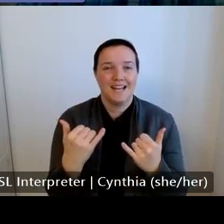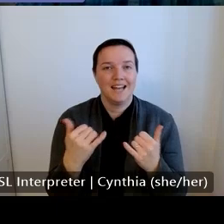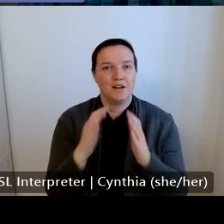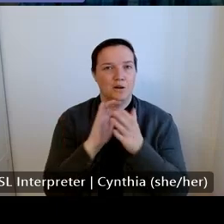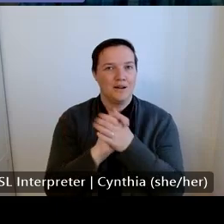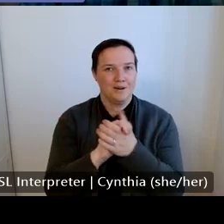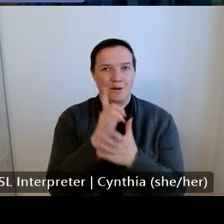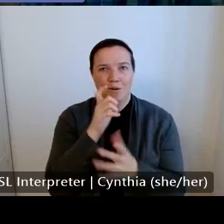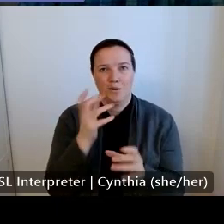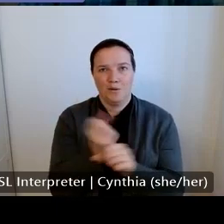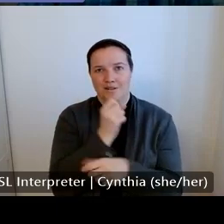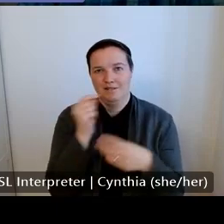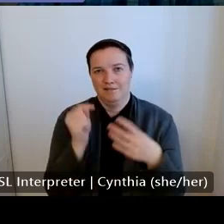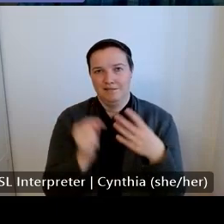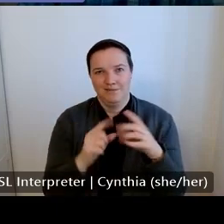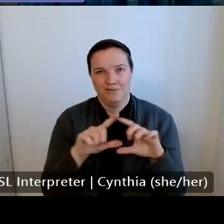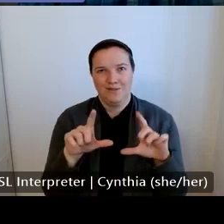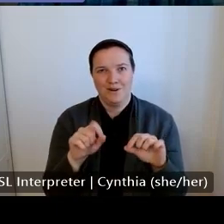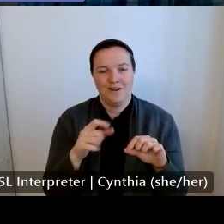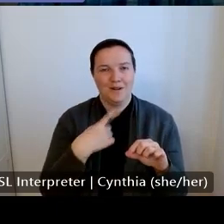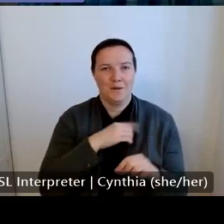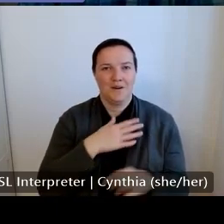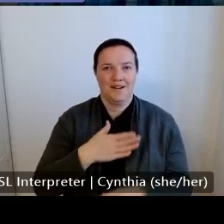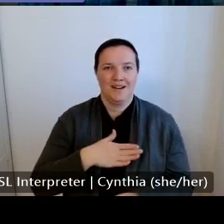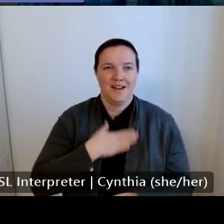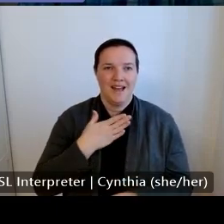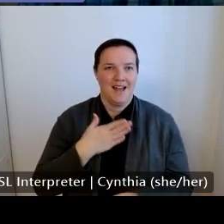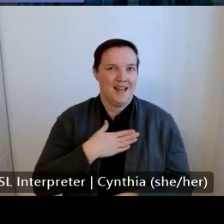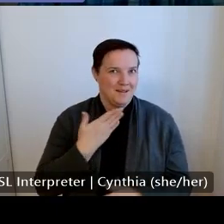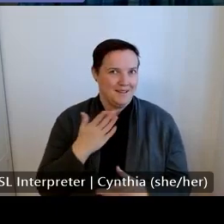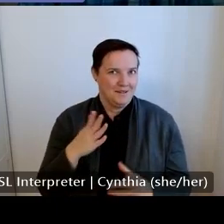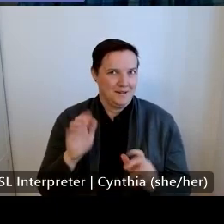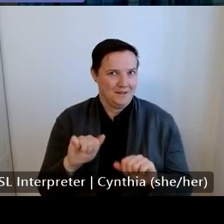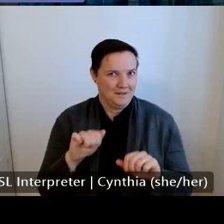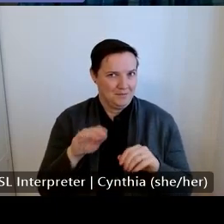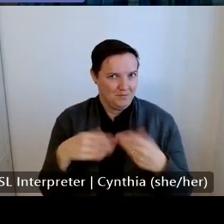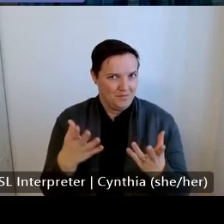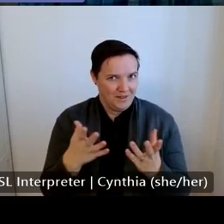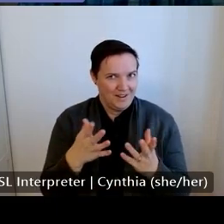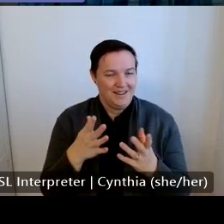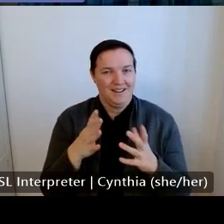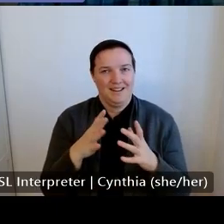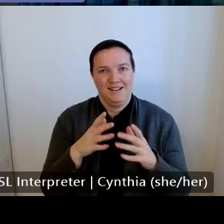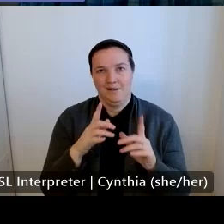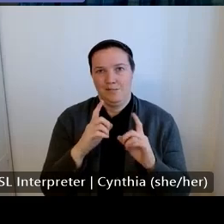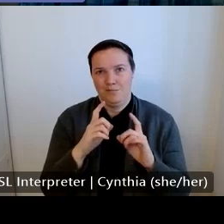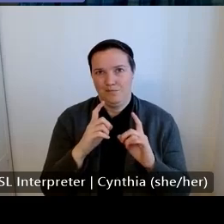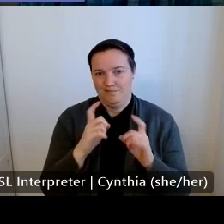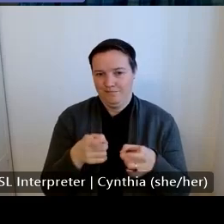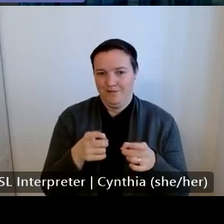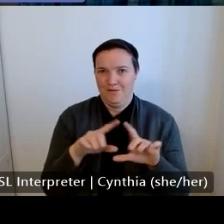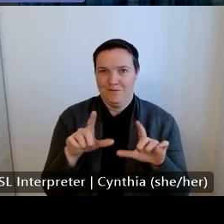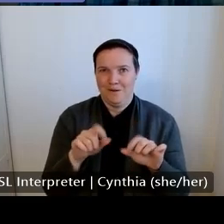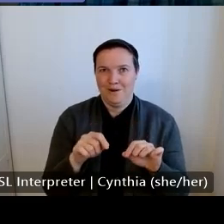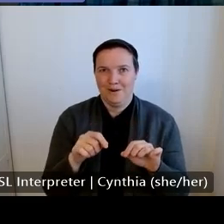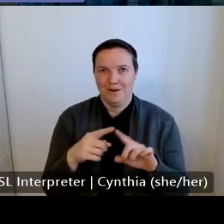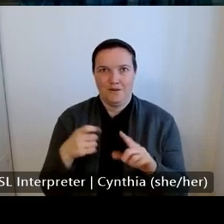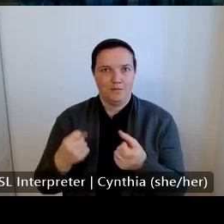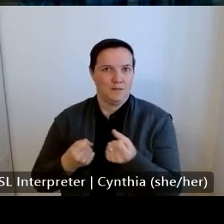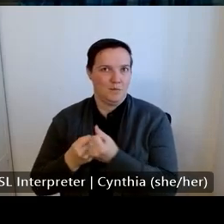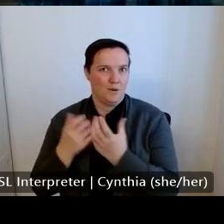who won. We're really happy with those prizes that were given by our sponsors. It's a really good one for students to